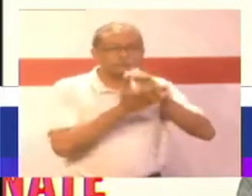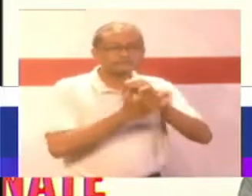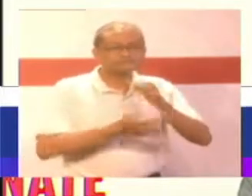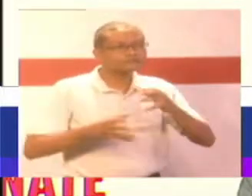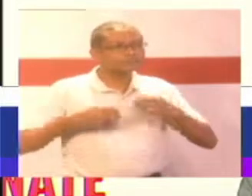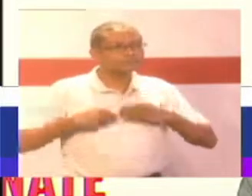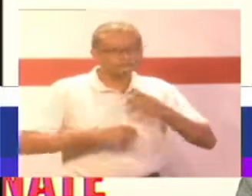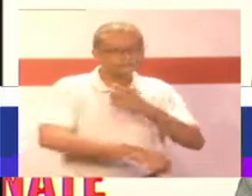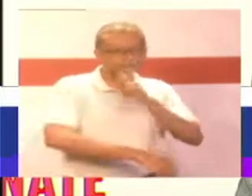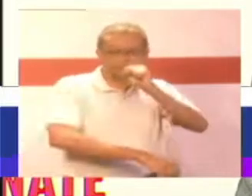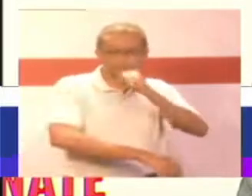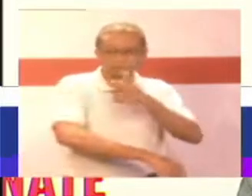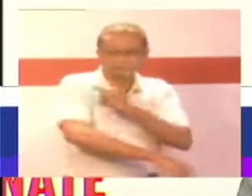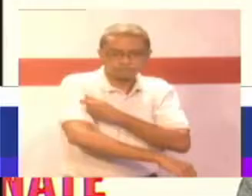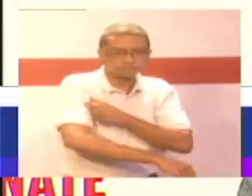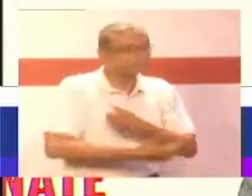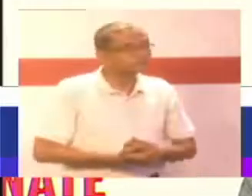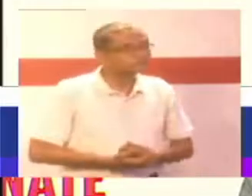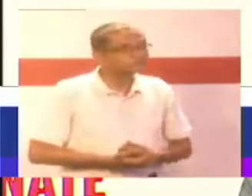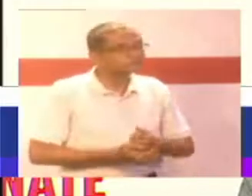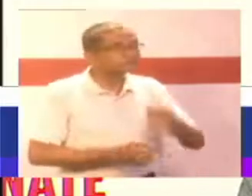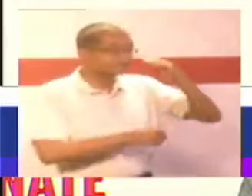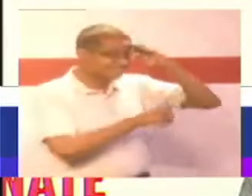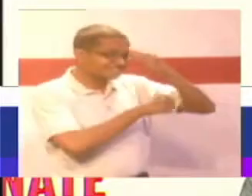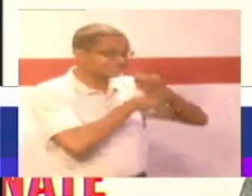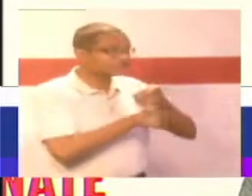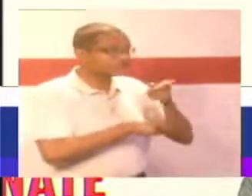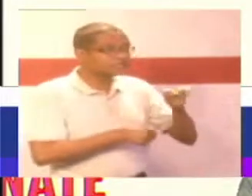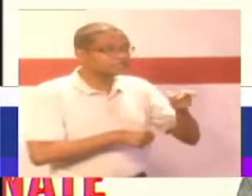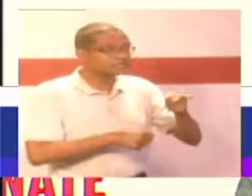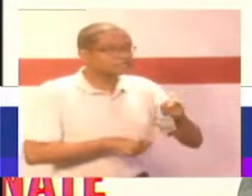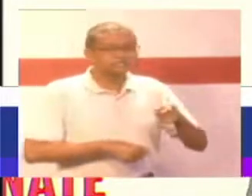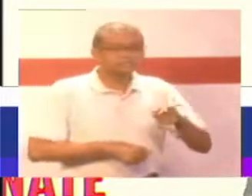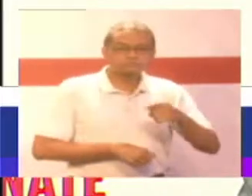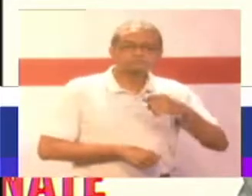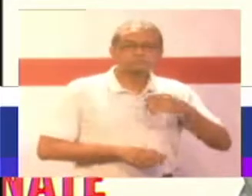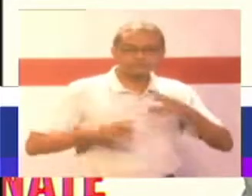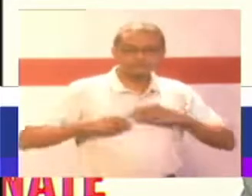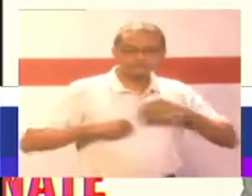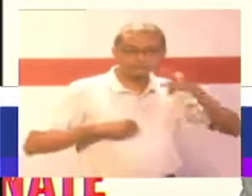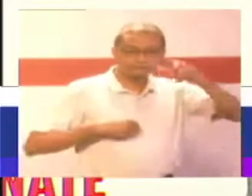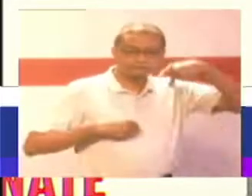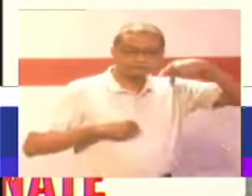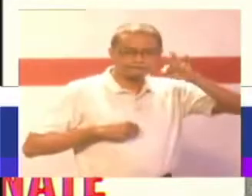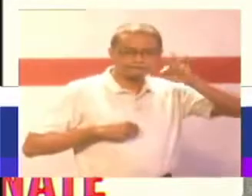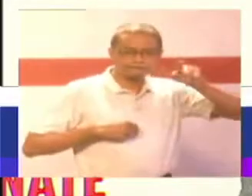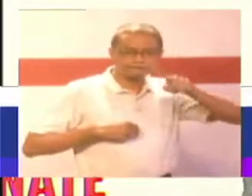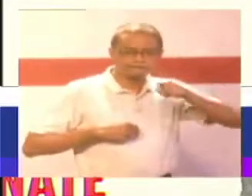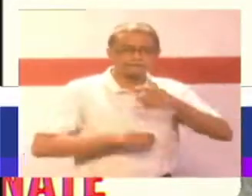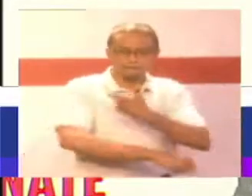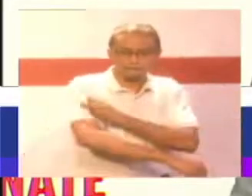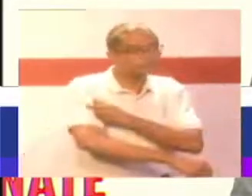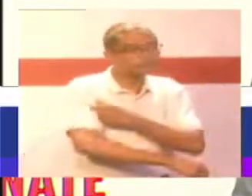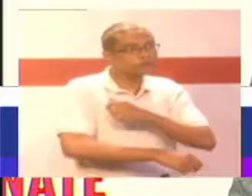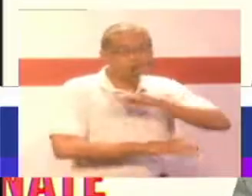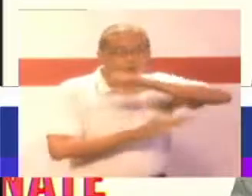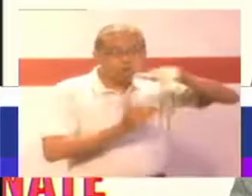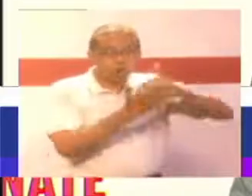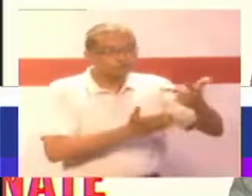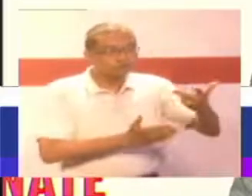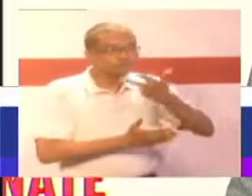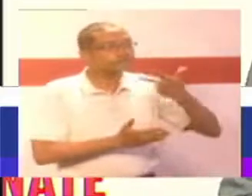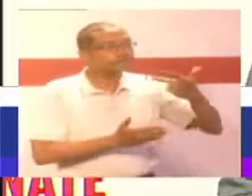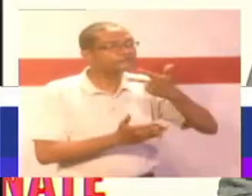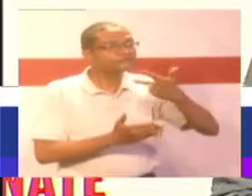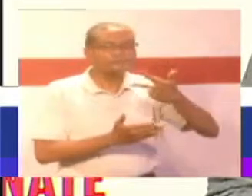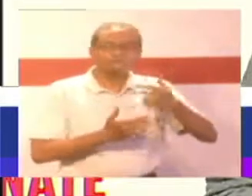Pfizer, and he turned out to be positive, but he was asymptomatic. All 3 of them have fully recovered and have returned to normal